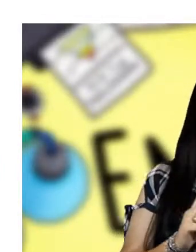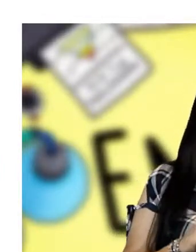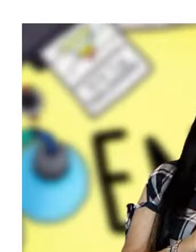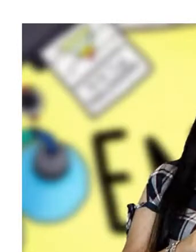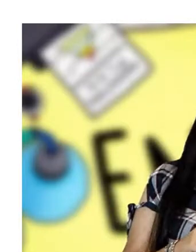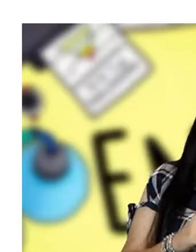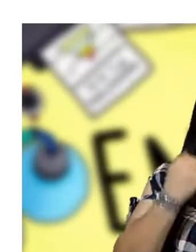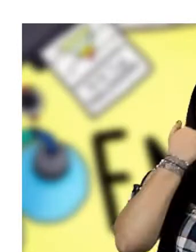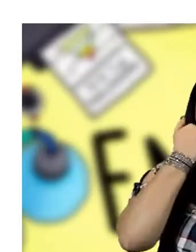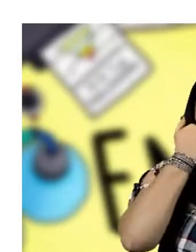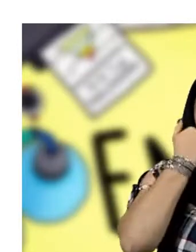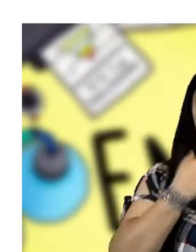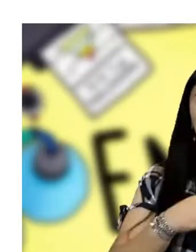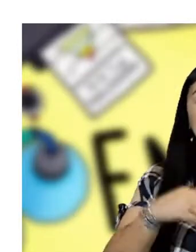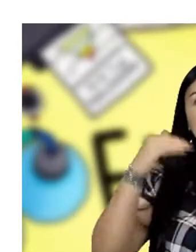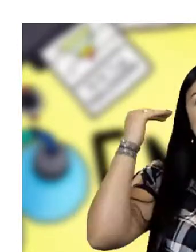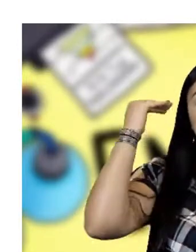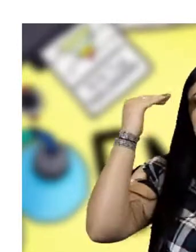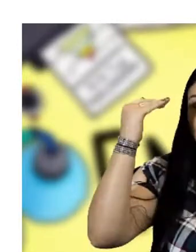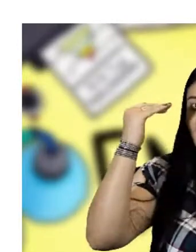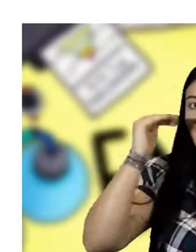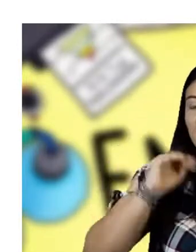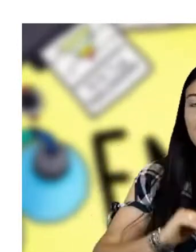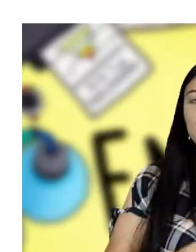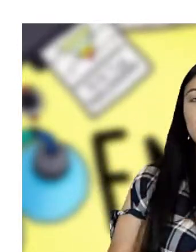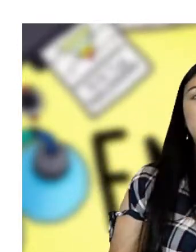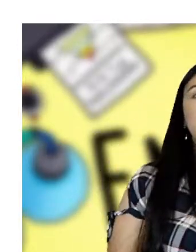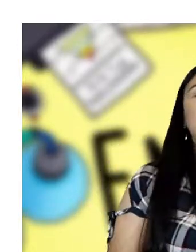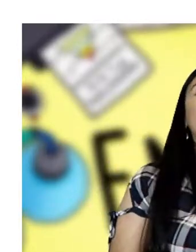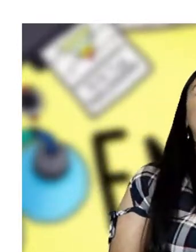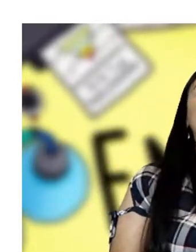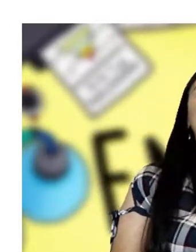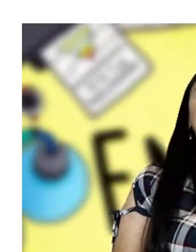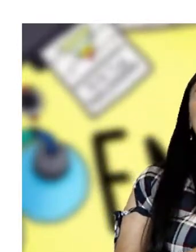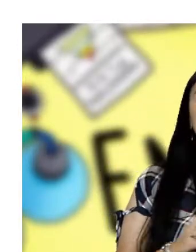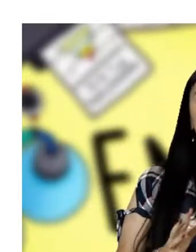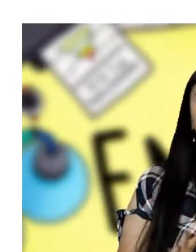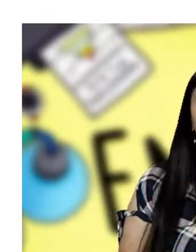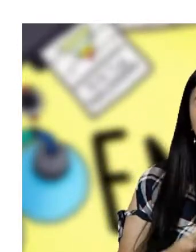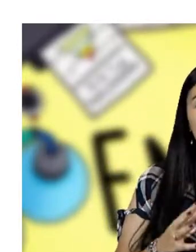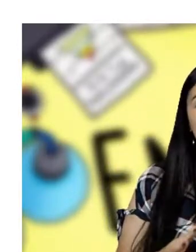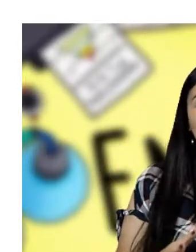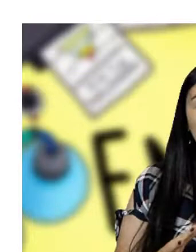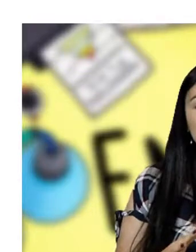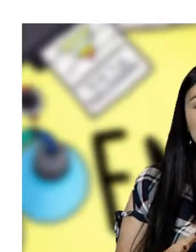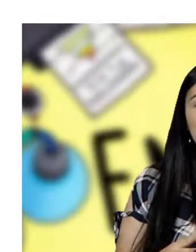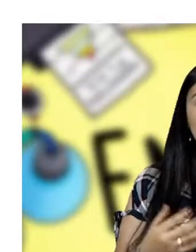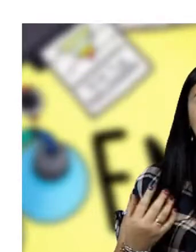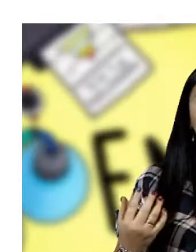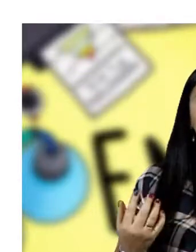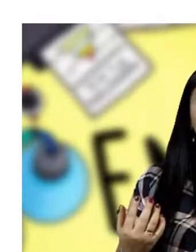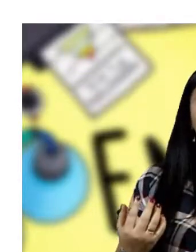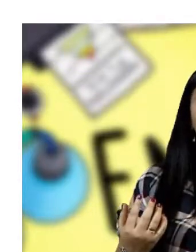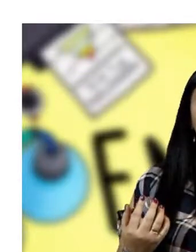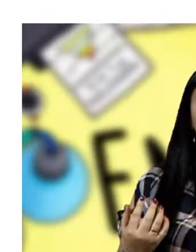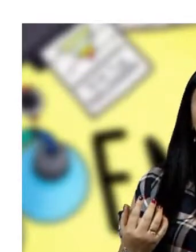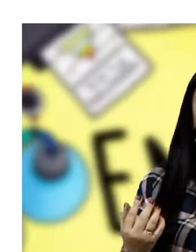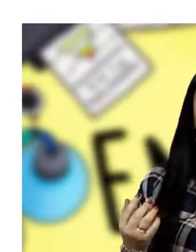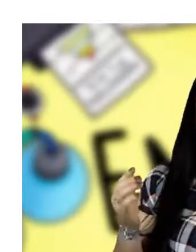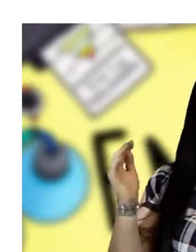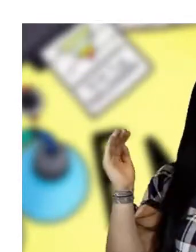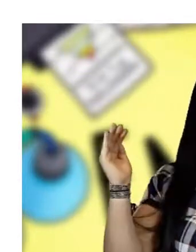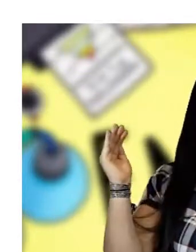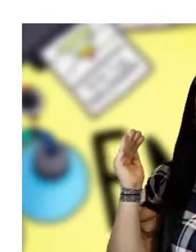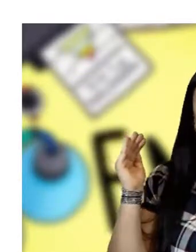talk about fever, yeah, when your temperature is high, or we talk about different pains in different parts of the